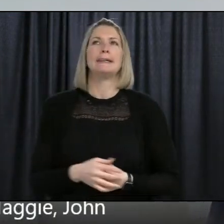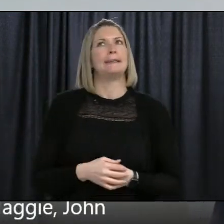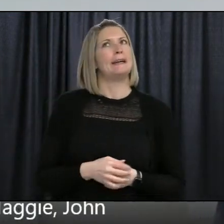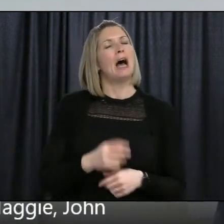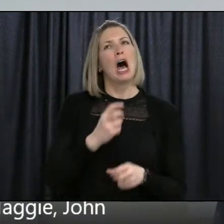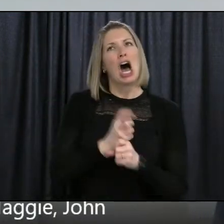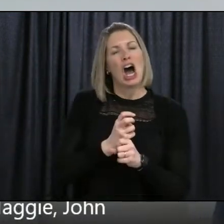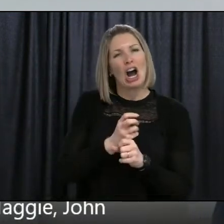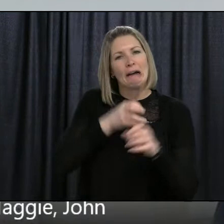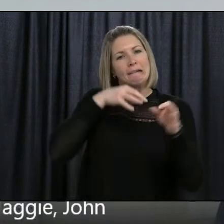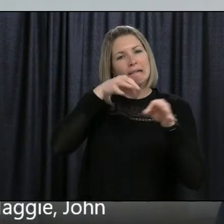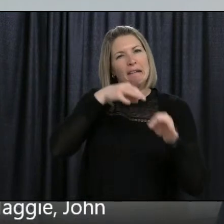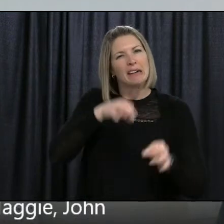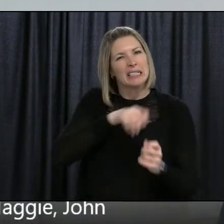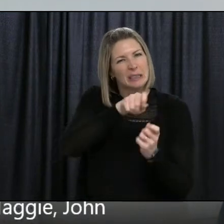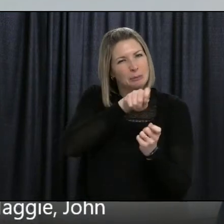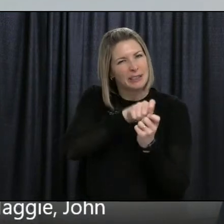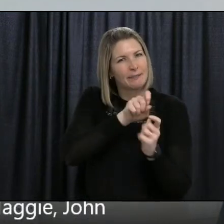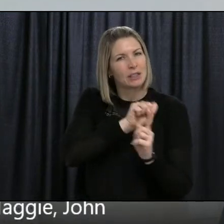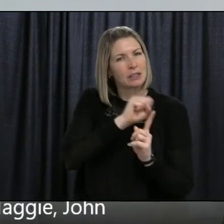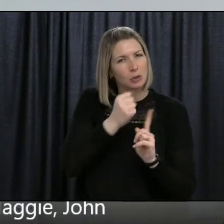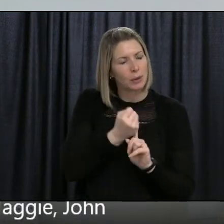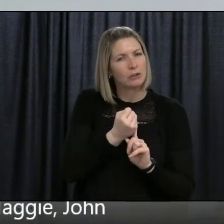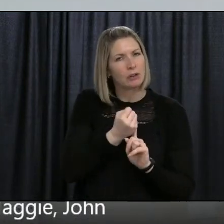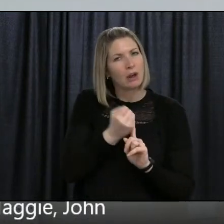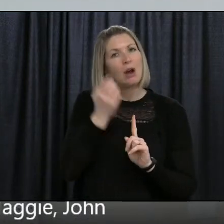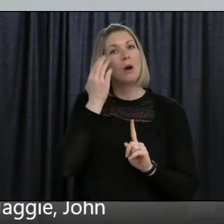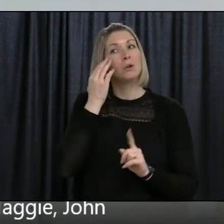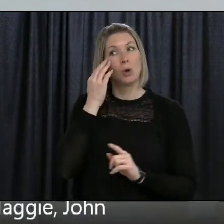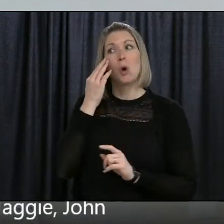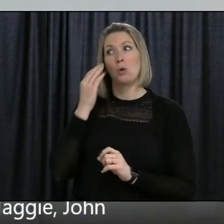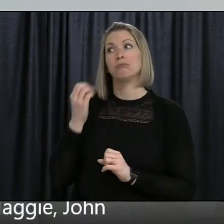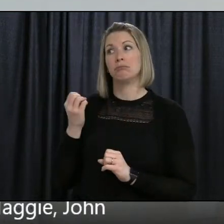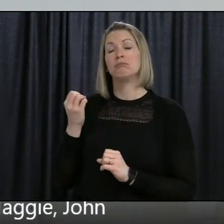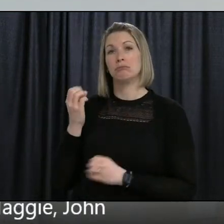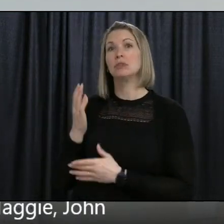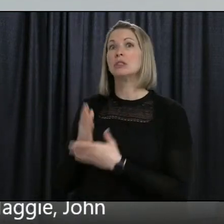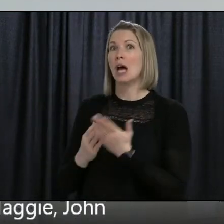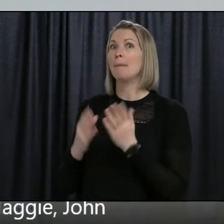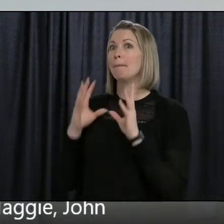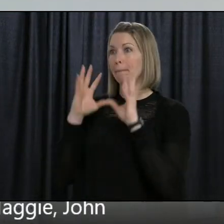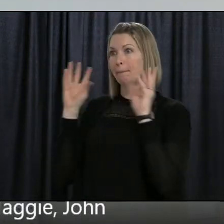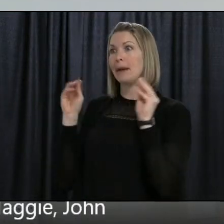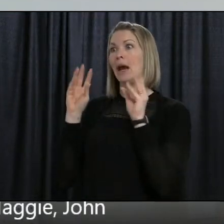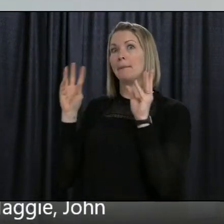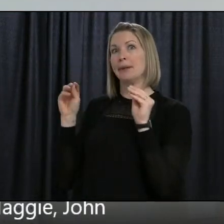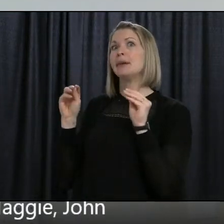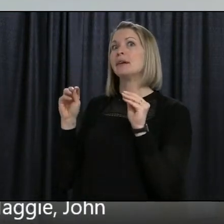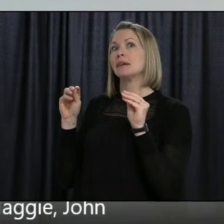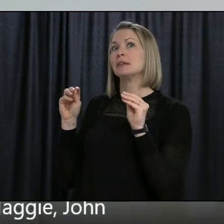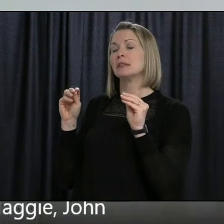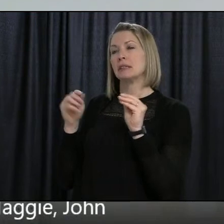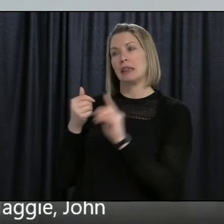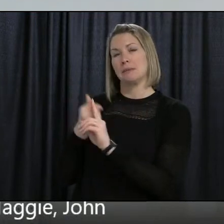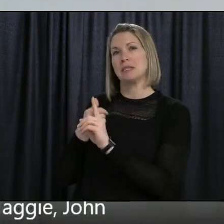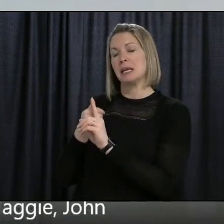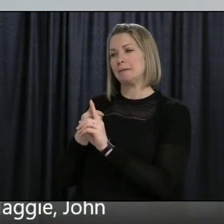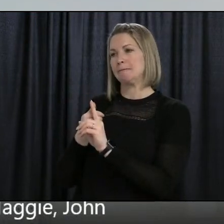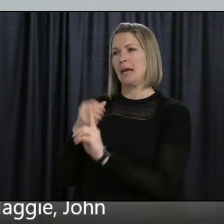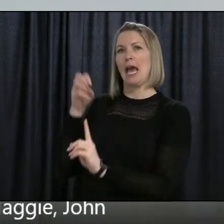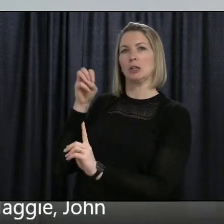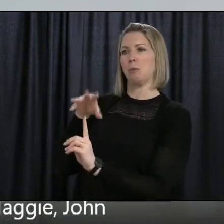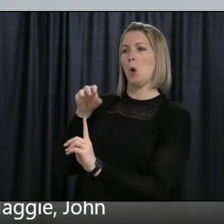but we do know that a modest number of paramedics, particularly those who've worked for regional health authorities, have actually